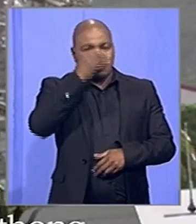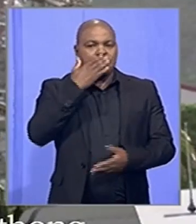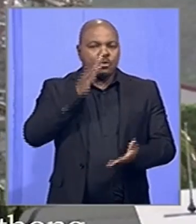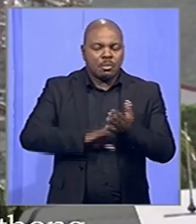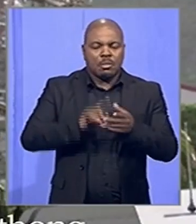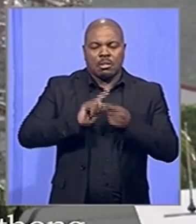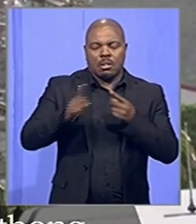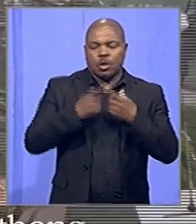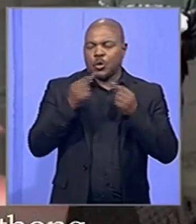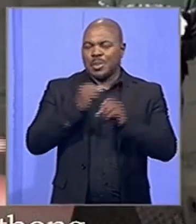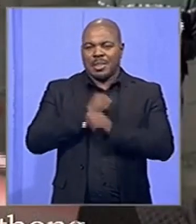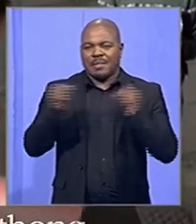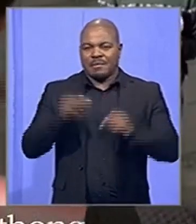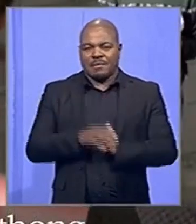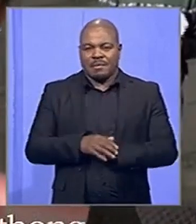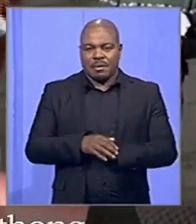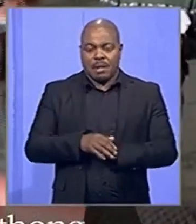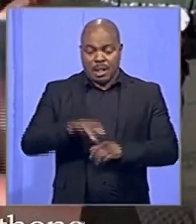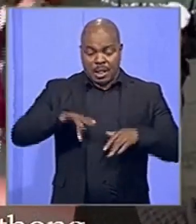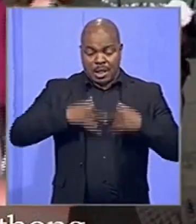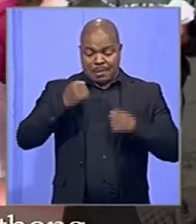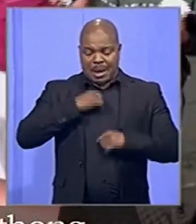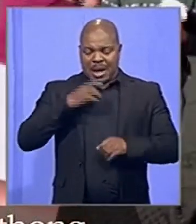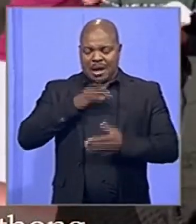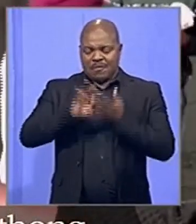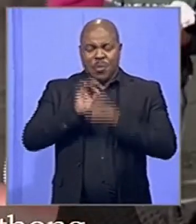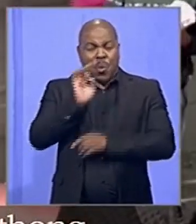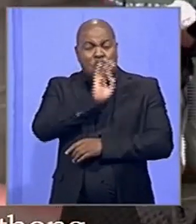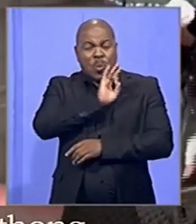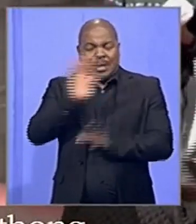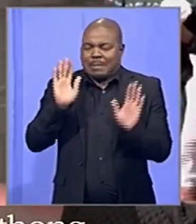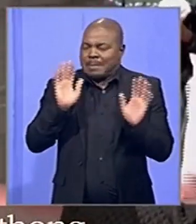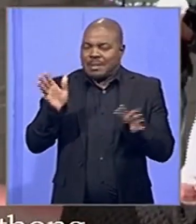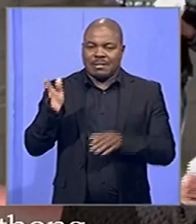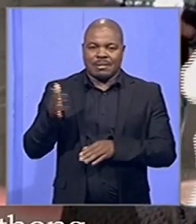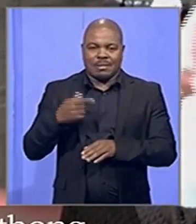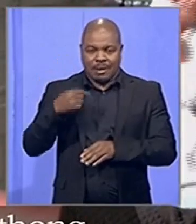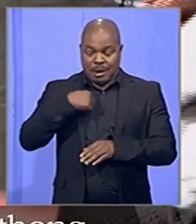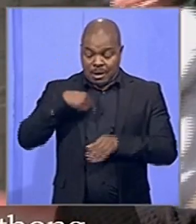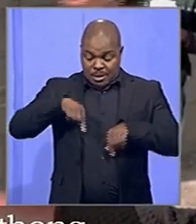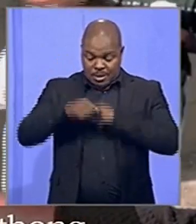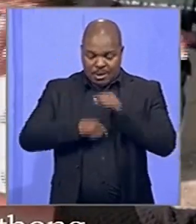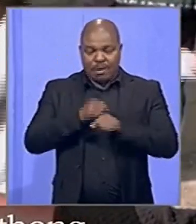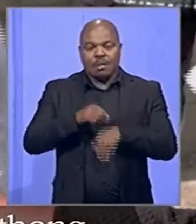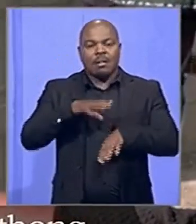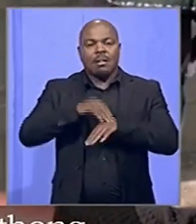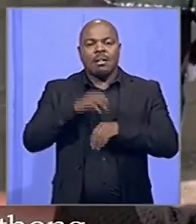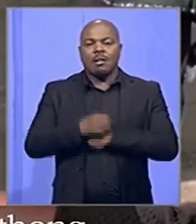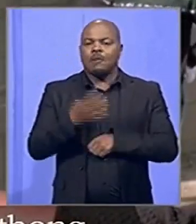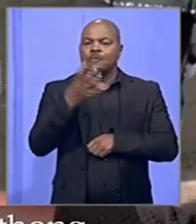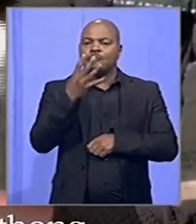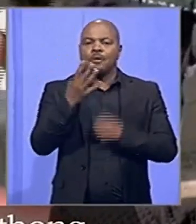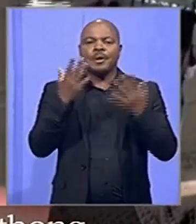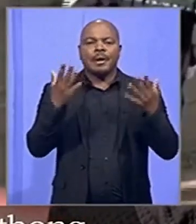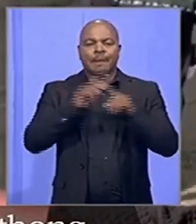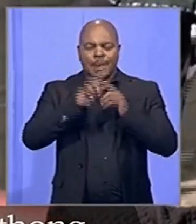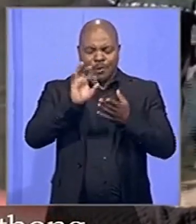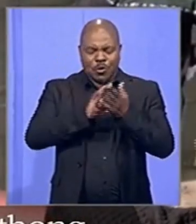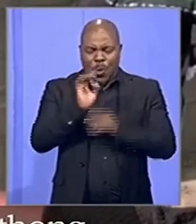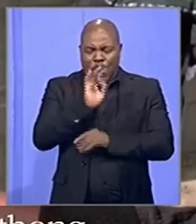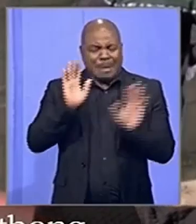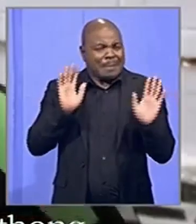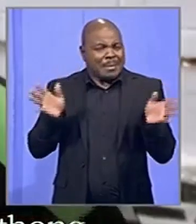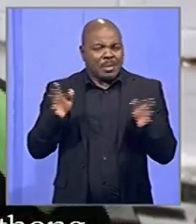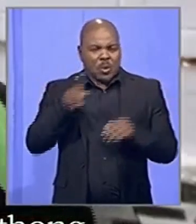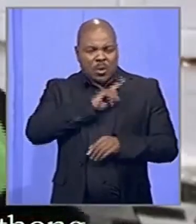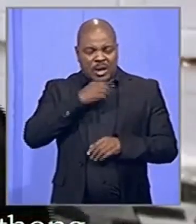mmuso. I voted once in my life. Once in my life. I'll be 49 this year. Once. That's why I'm not interested in